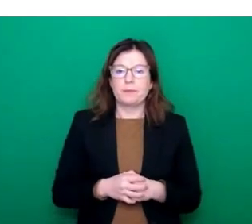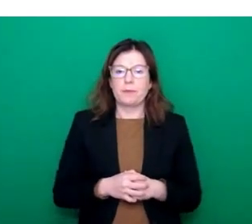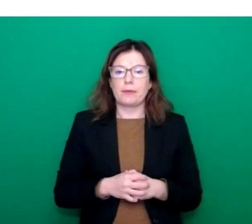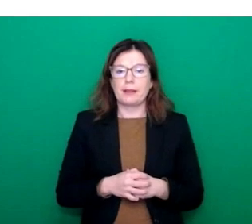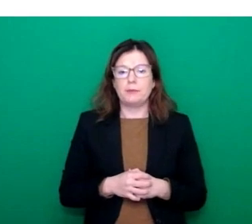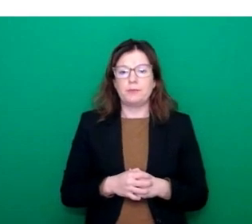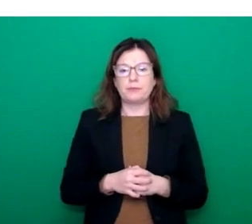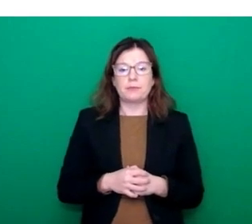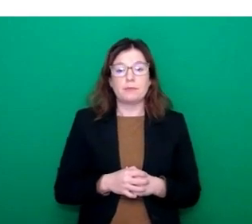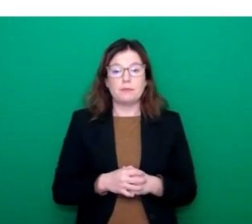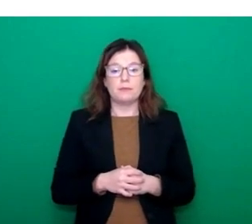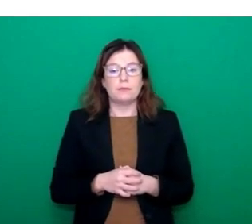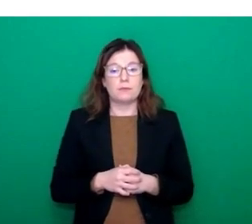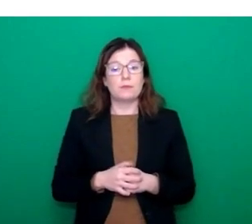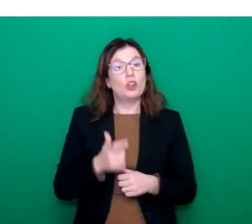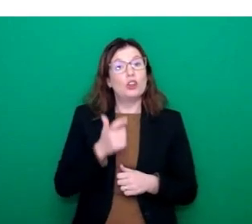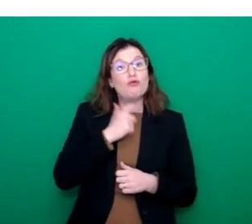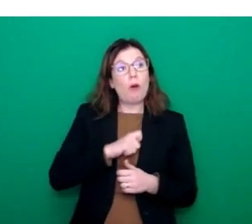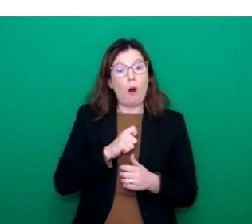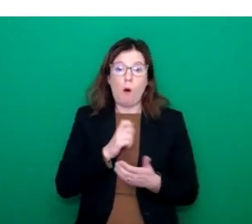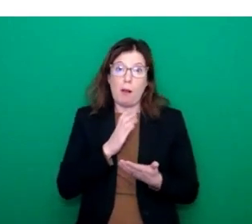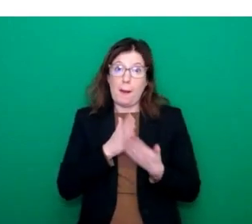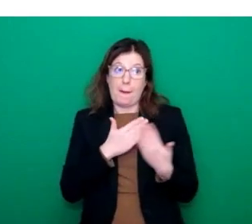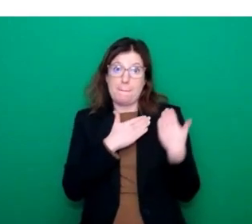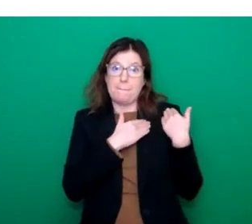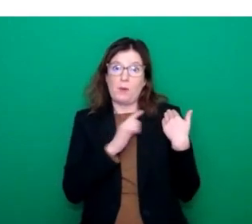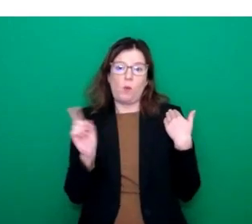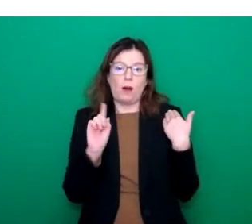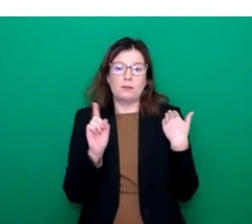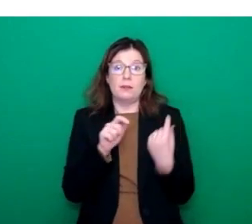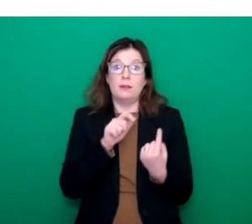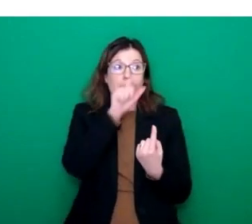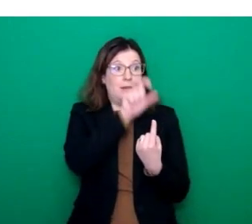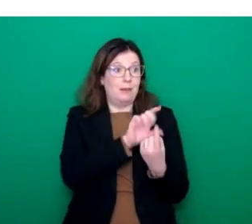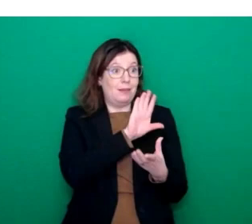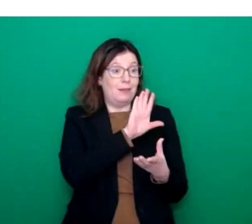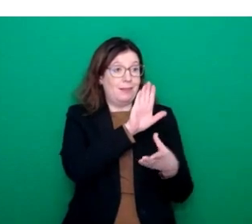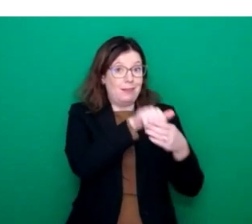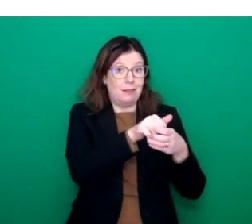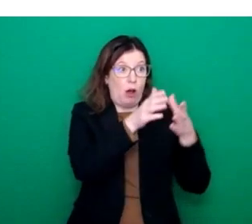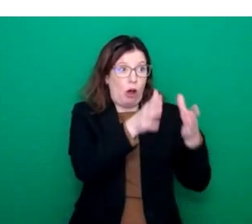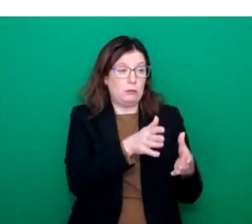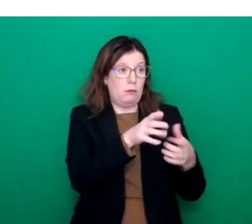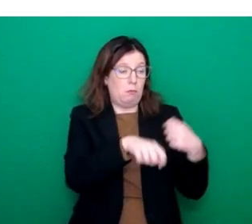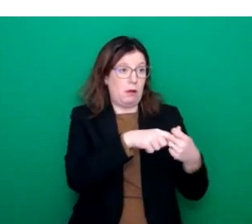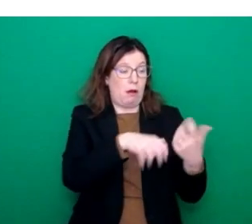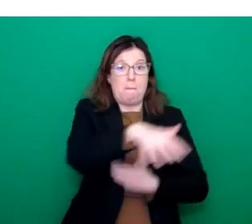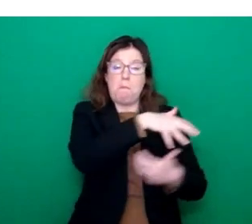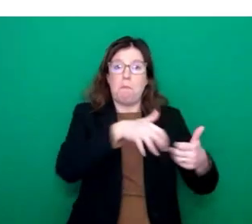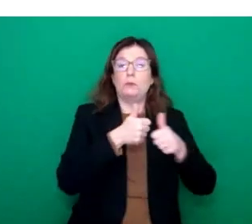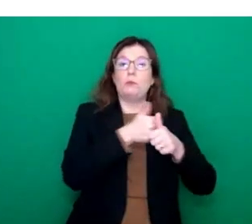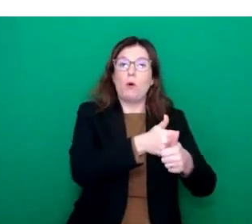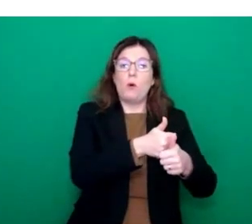A big part of this role is to stop the patient getting lost in the system. There's a lot goes on around